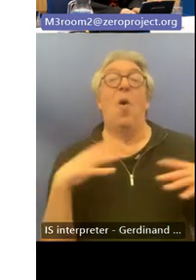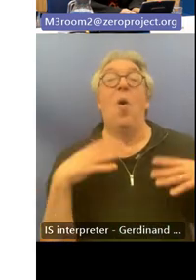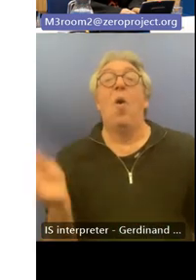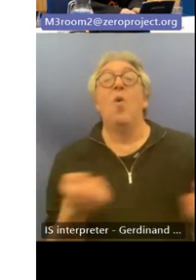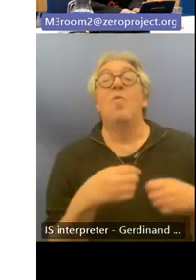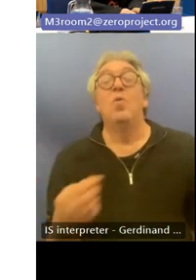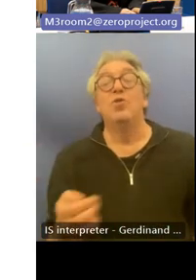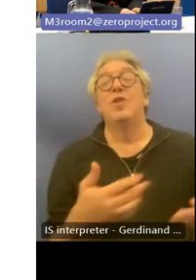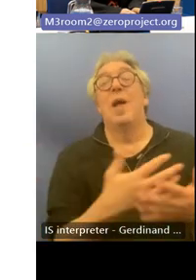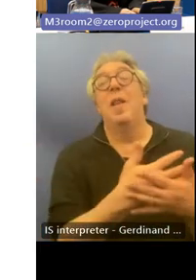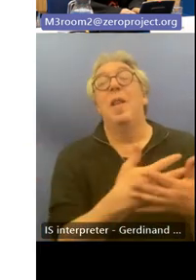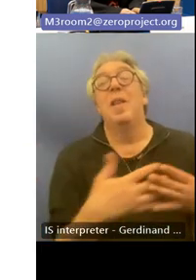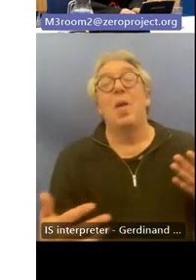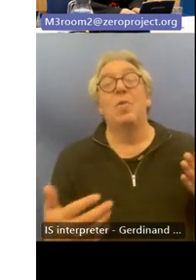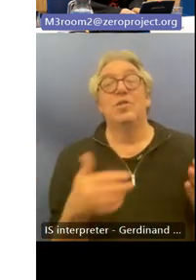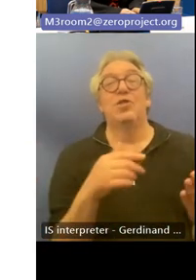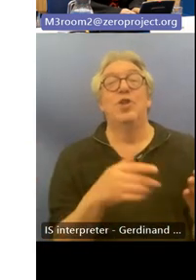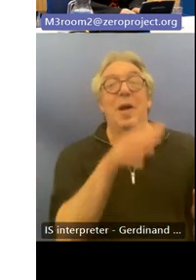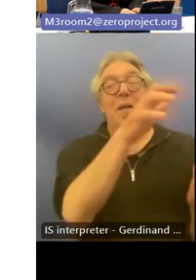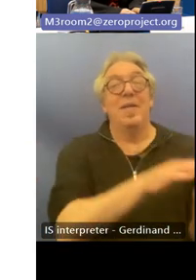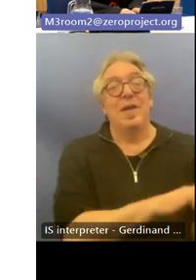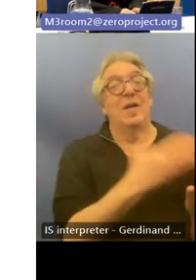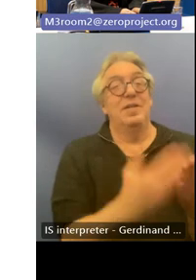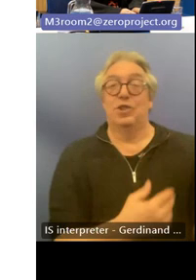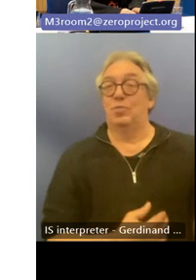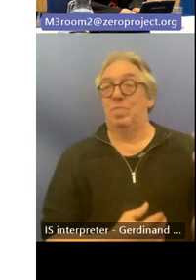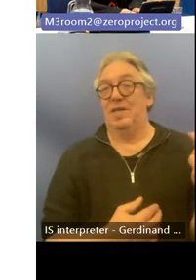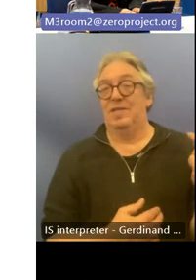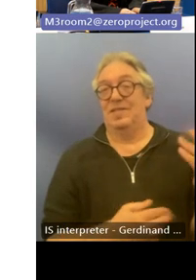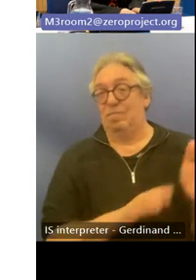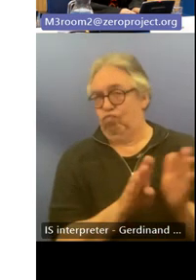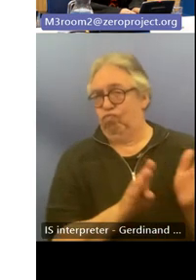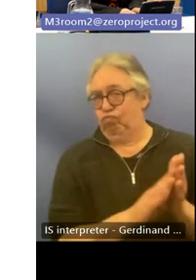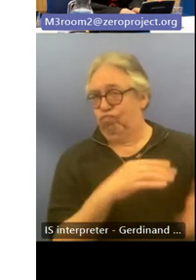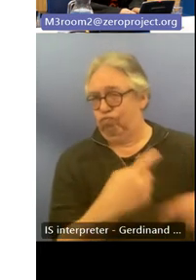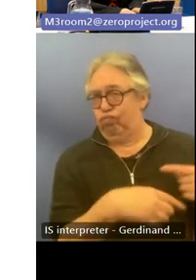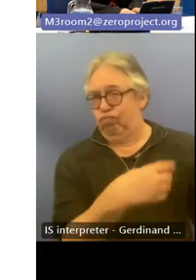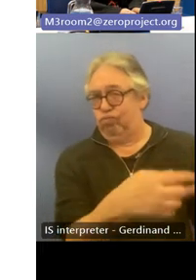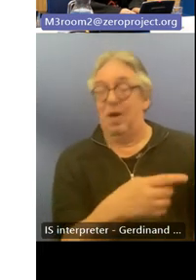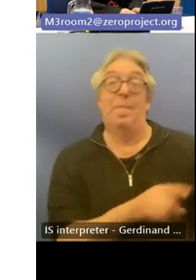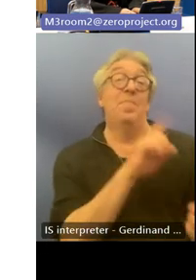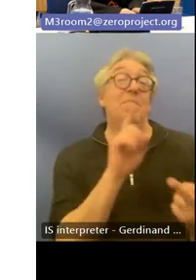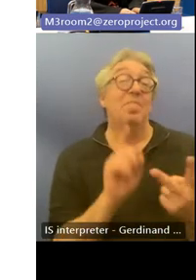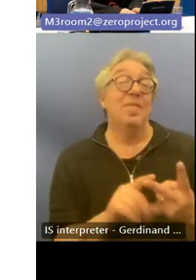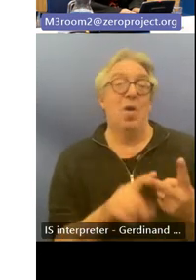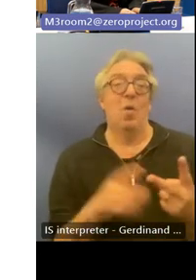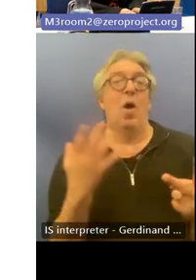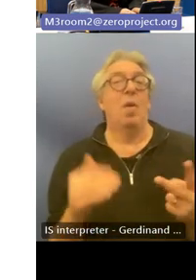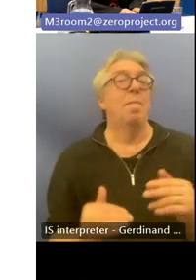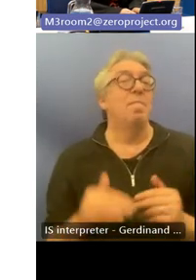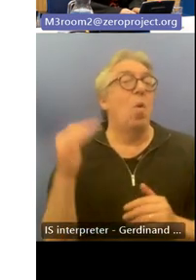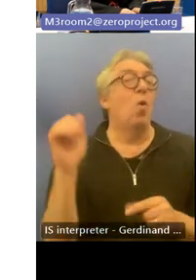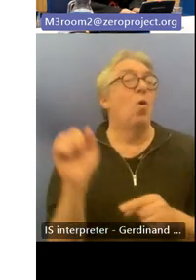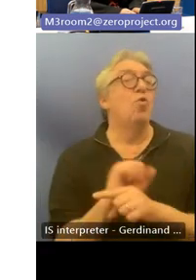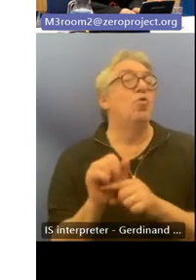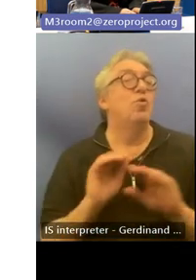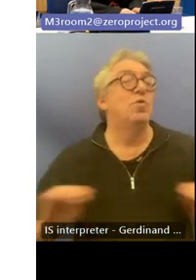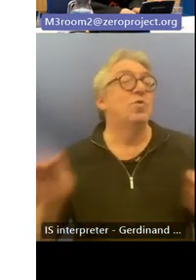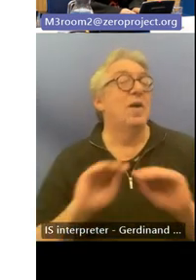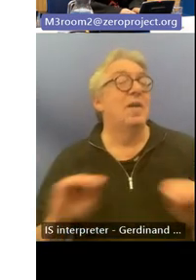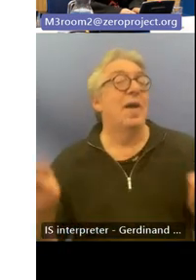TTS. Then to acquire advanced training on technology, to acquire resources,